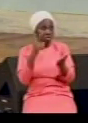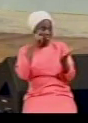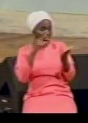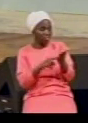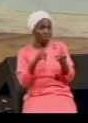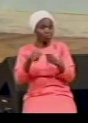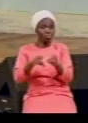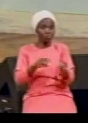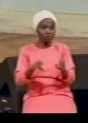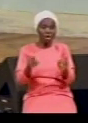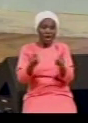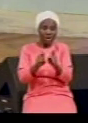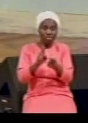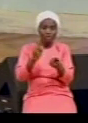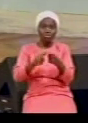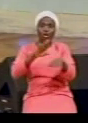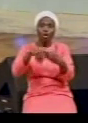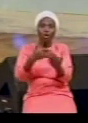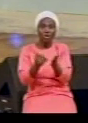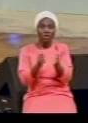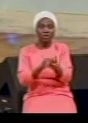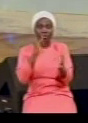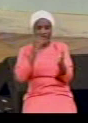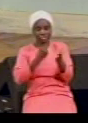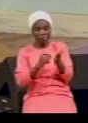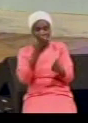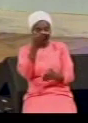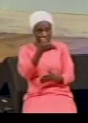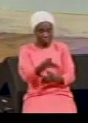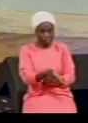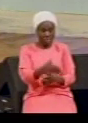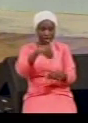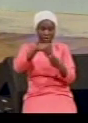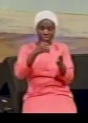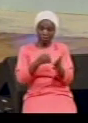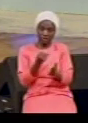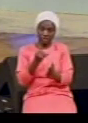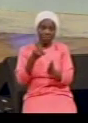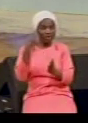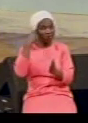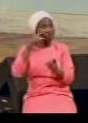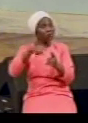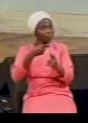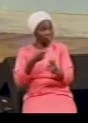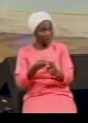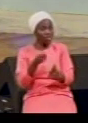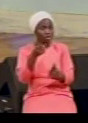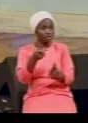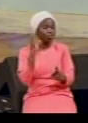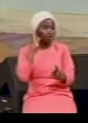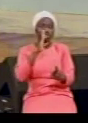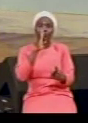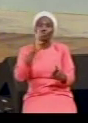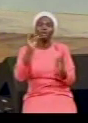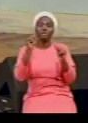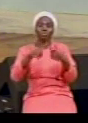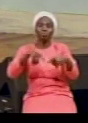to all that is written therein. For then thou shalt